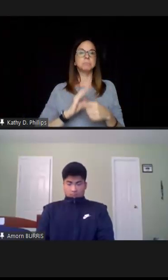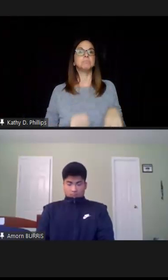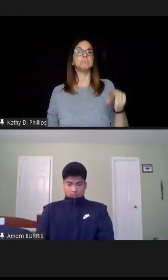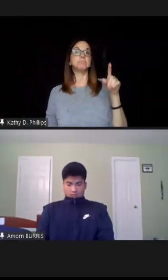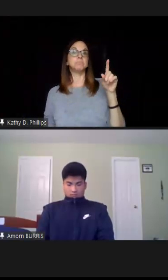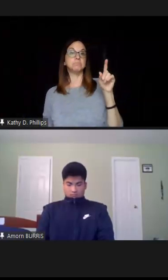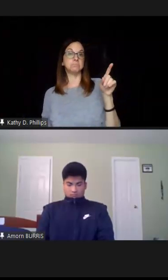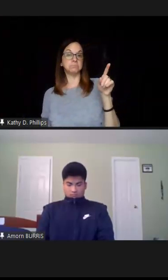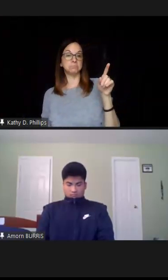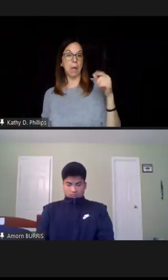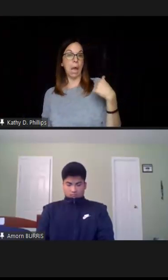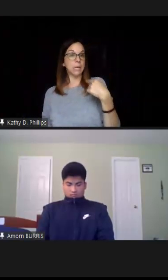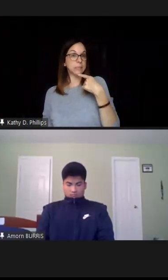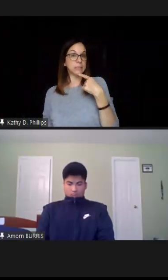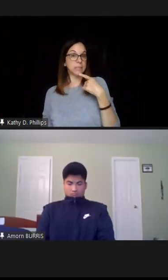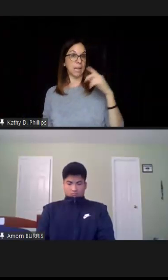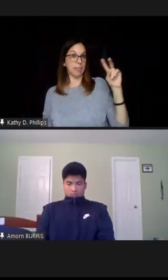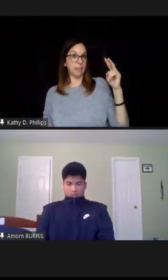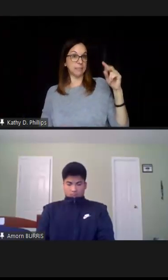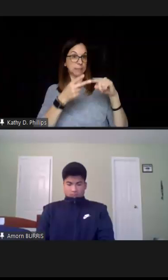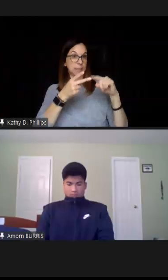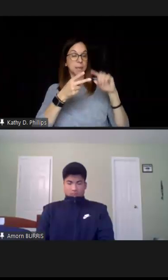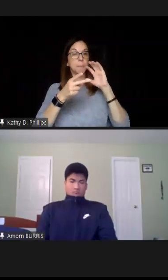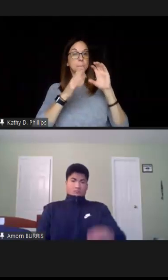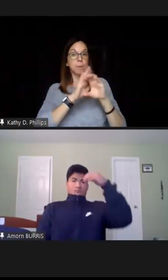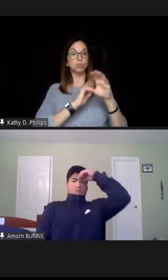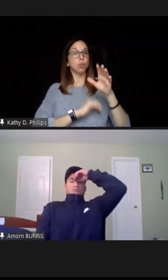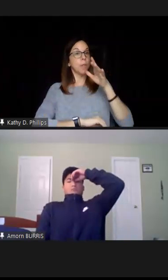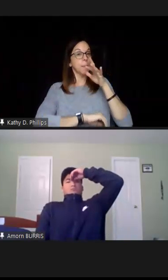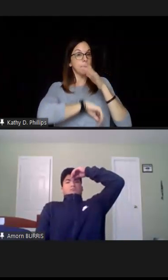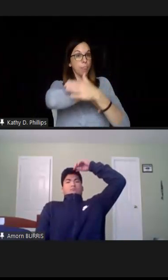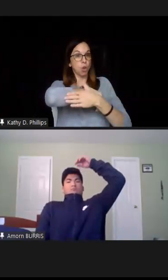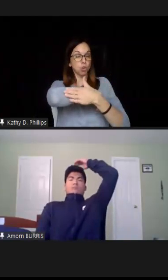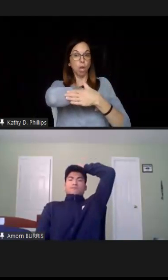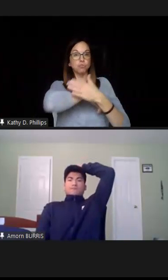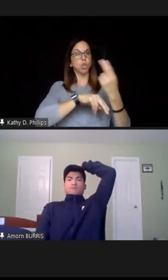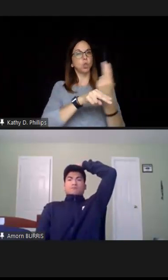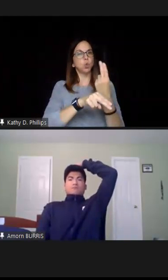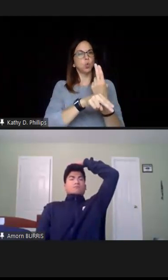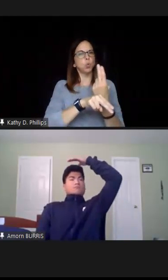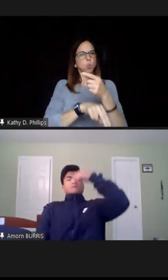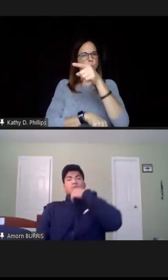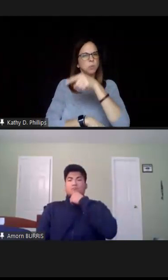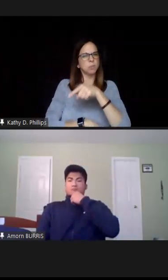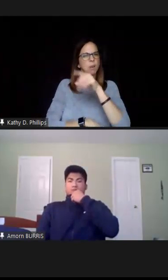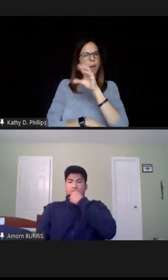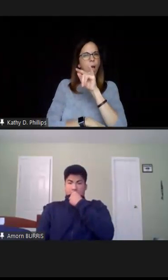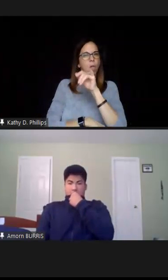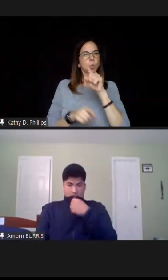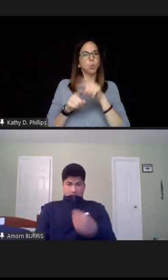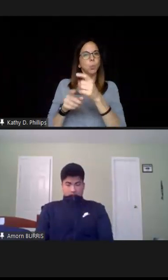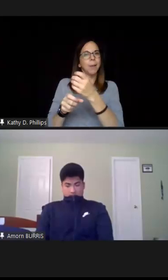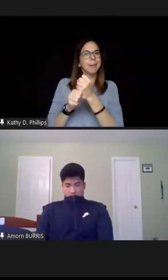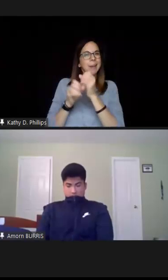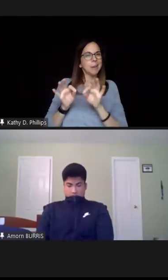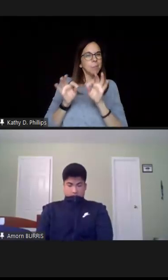I had said that the second one was saying that the mother country used the colonies to gain important resources, and